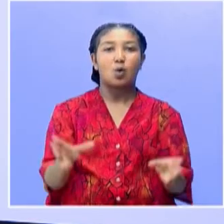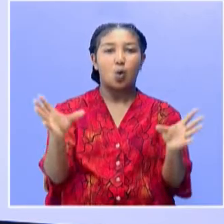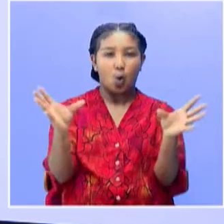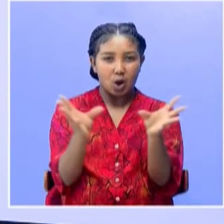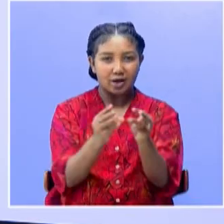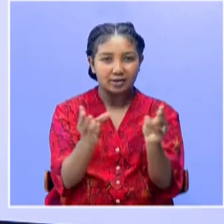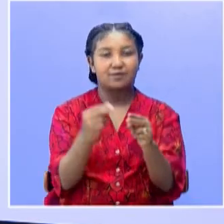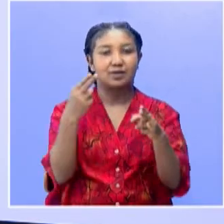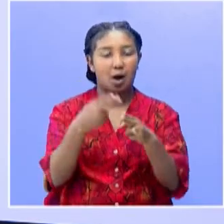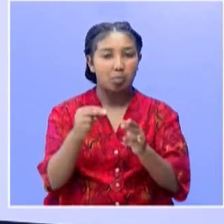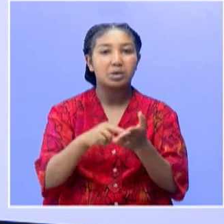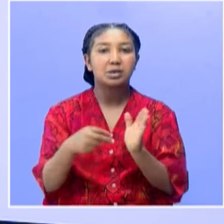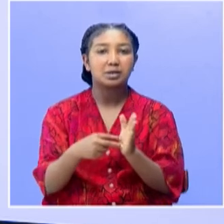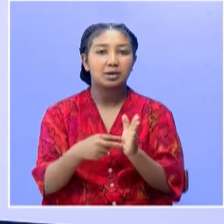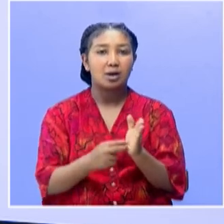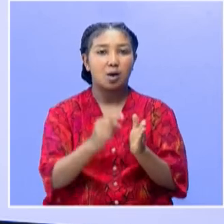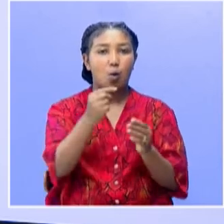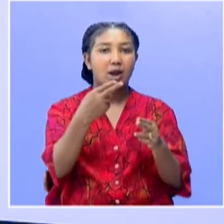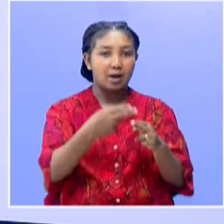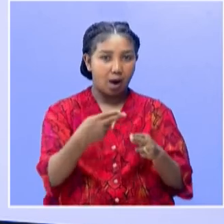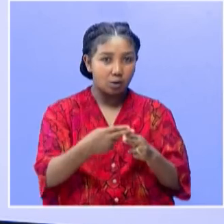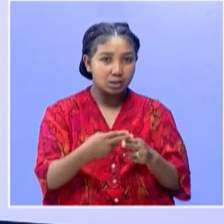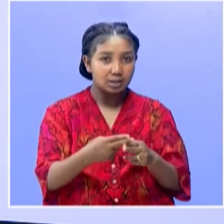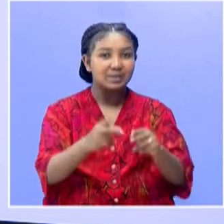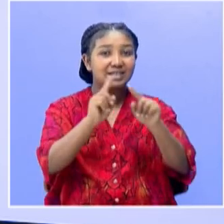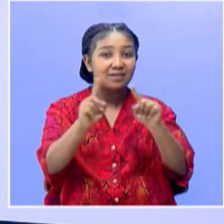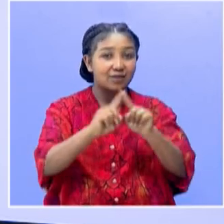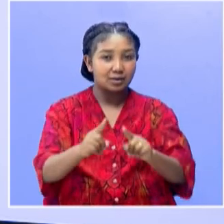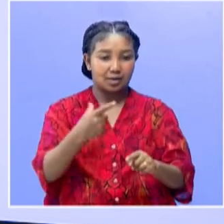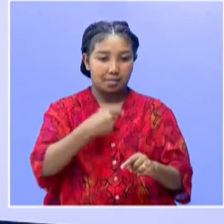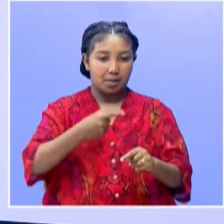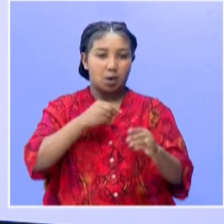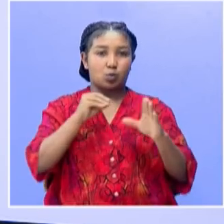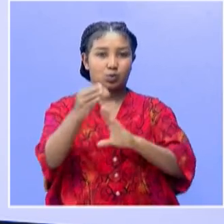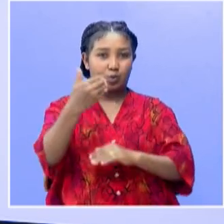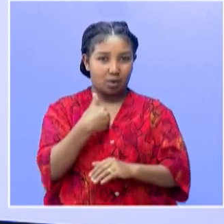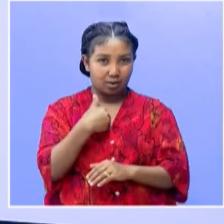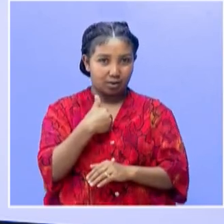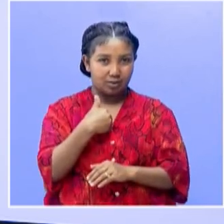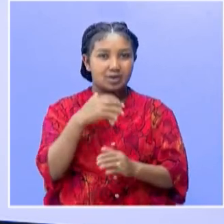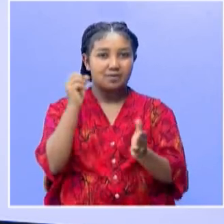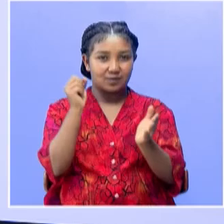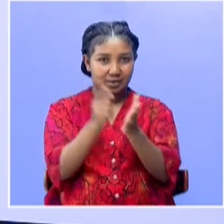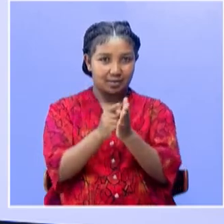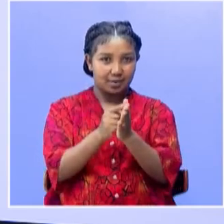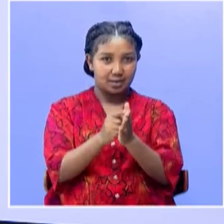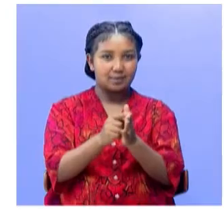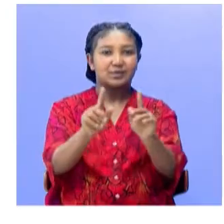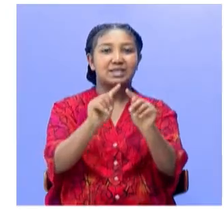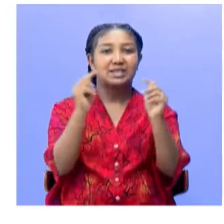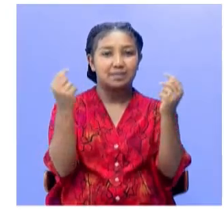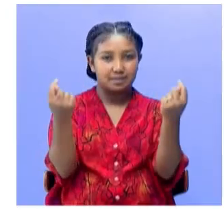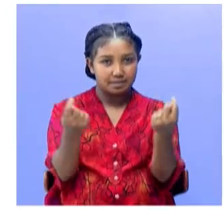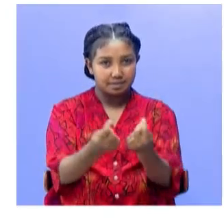Collective noun means one noun but different members in it. Yeah? For example, team.